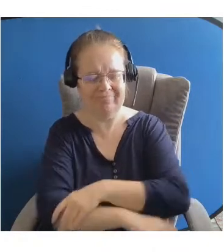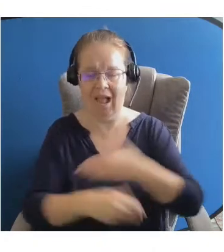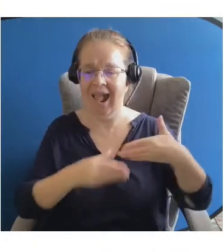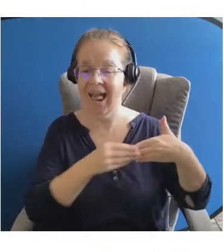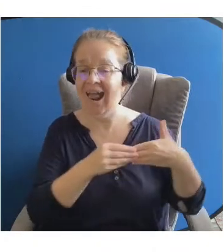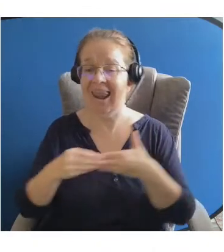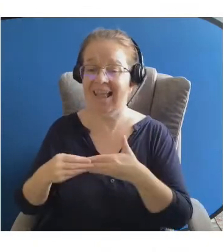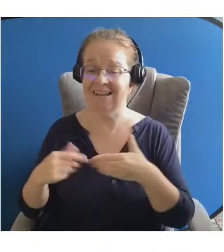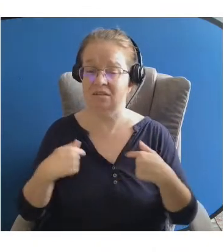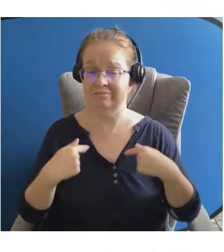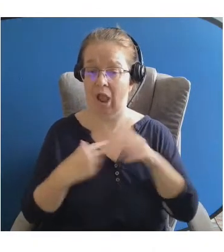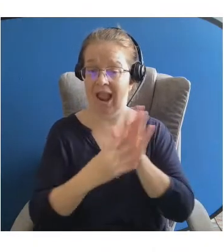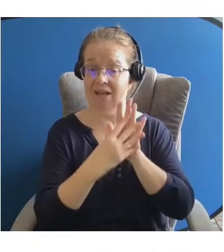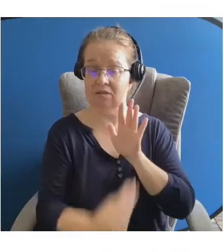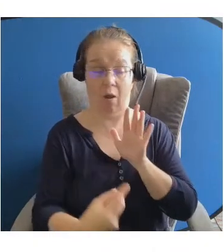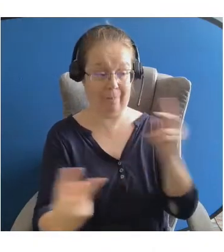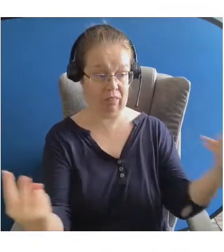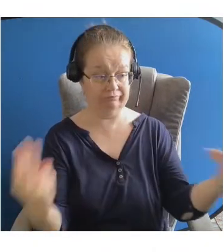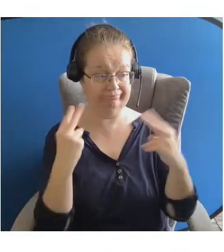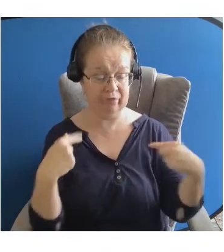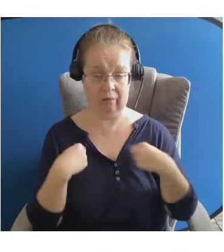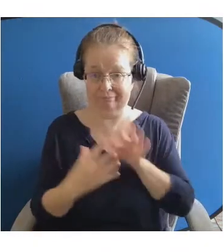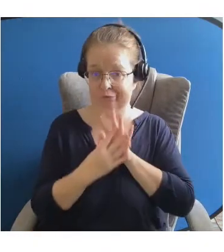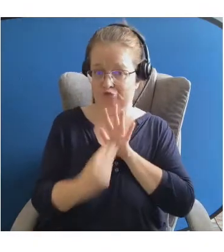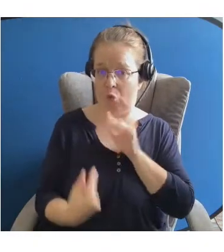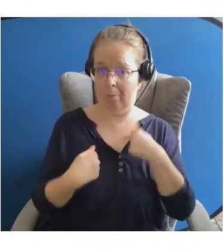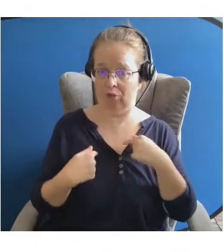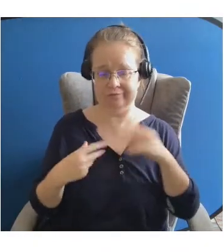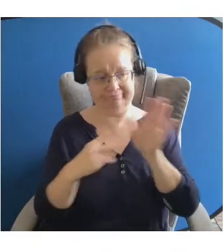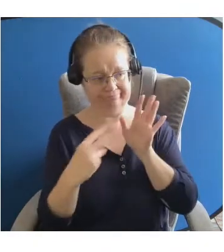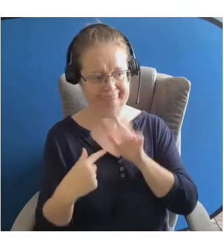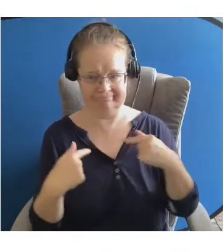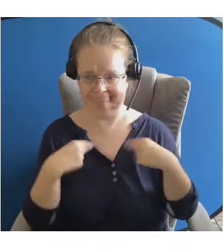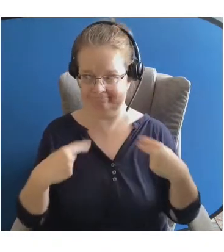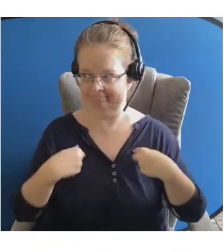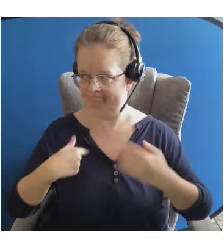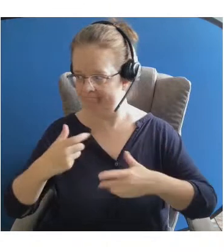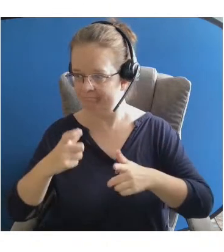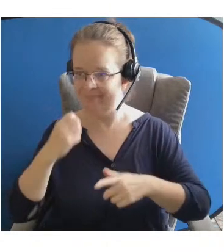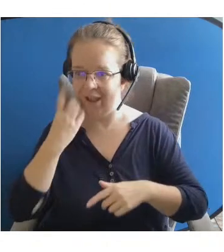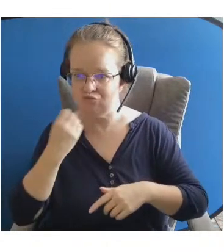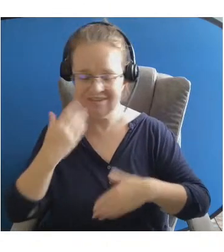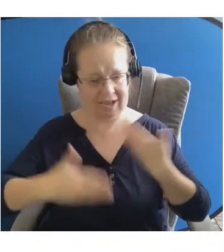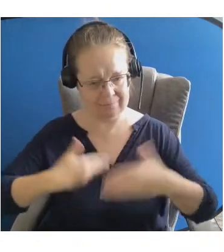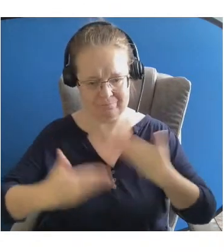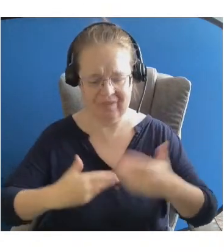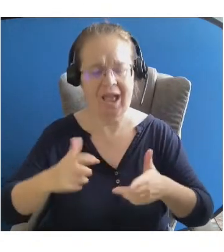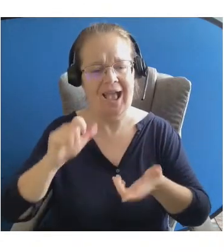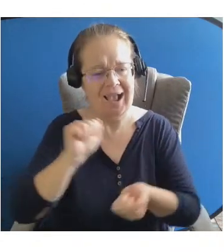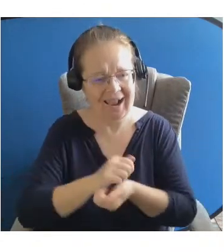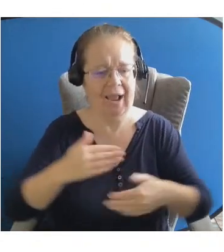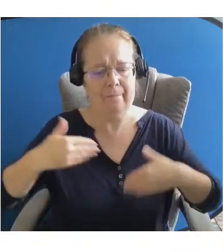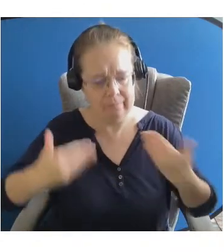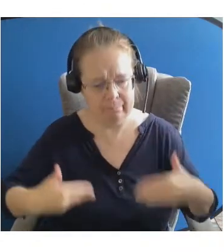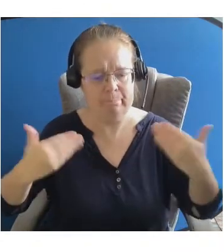just thinking beyond the moment in terms of, you know, what we're doing on a day-to-day basis, and continuing to move the dial